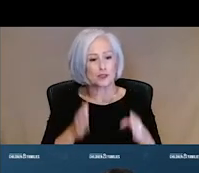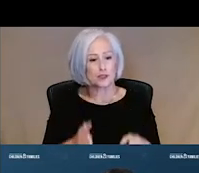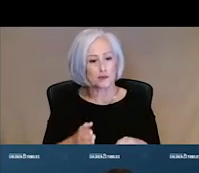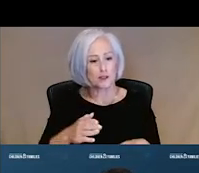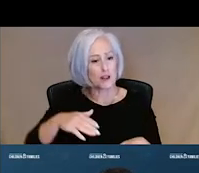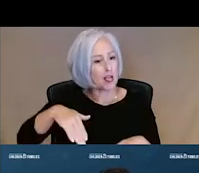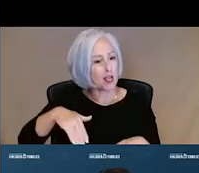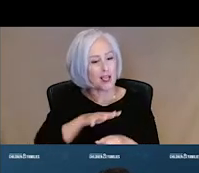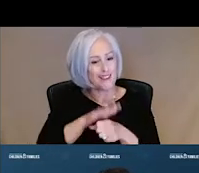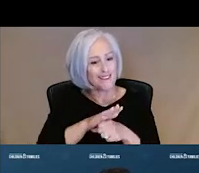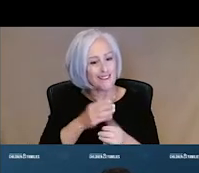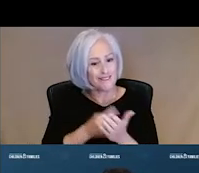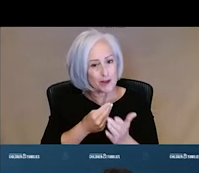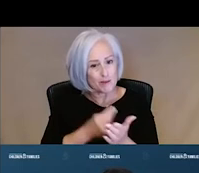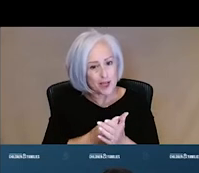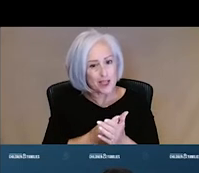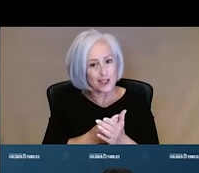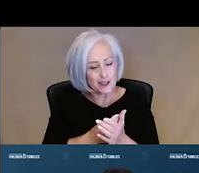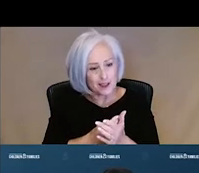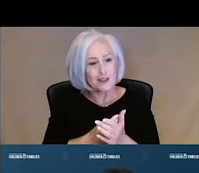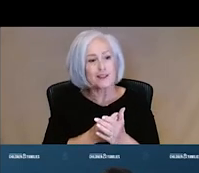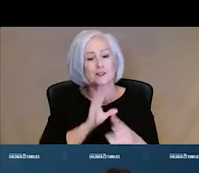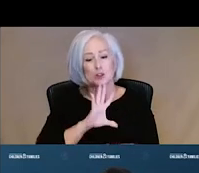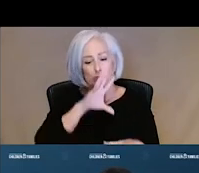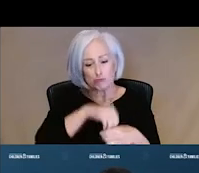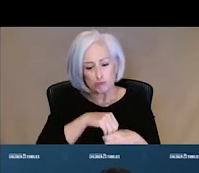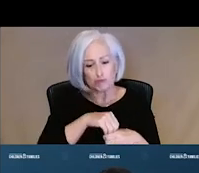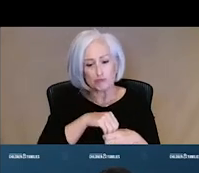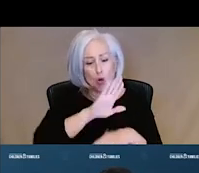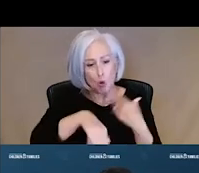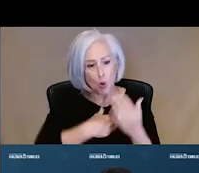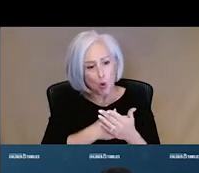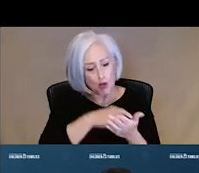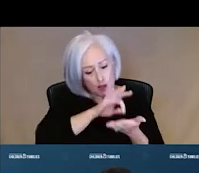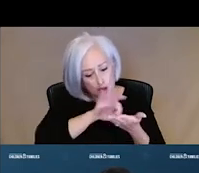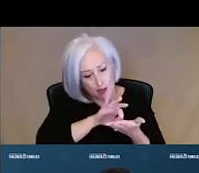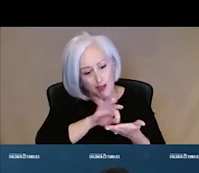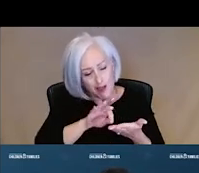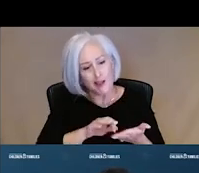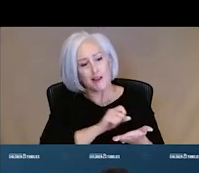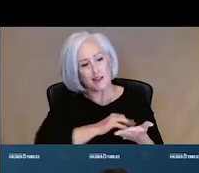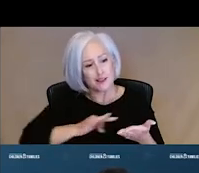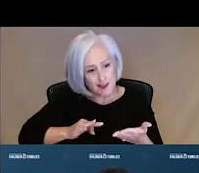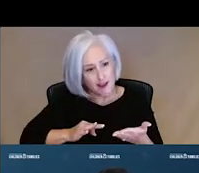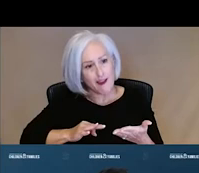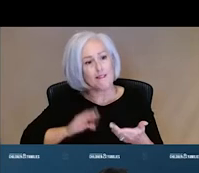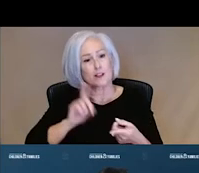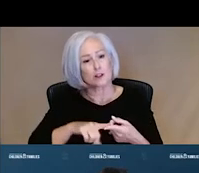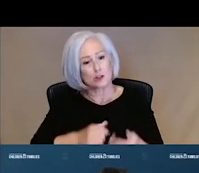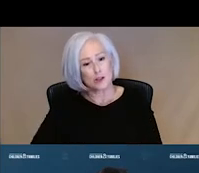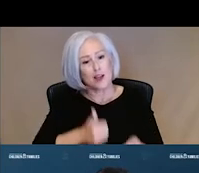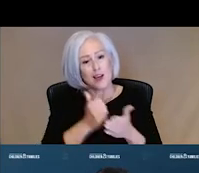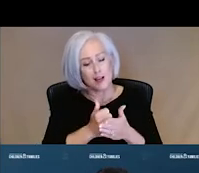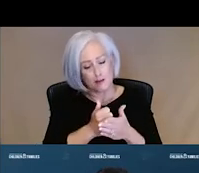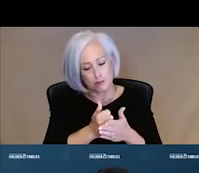resources to engage the necessary accounting and finance personnel to assist them with preparing an